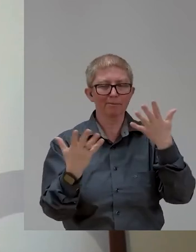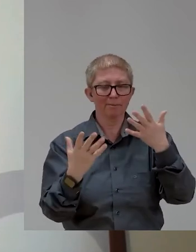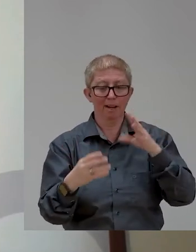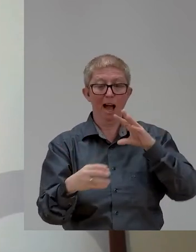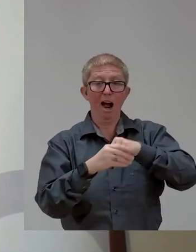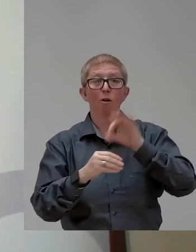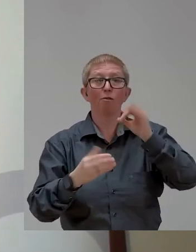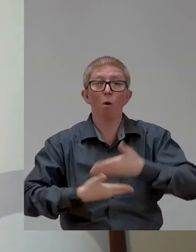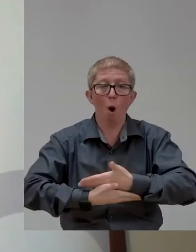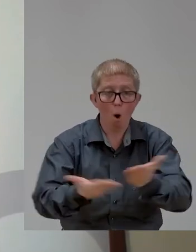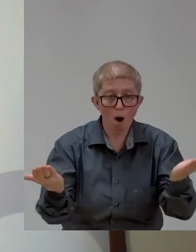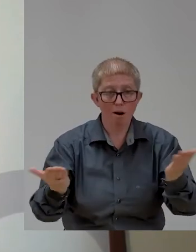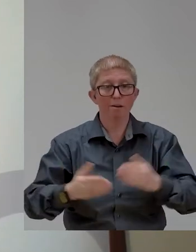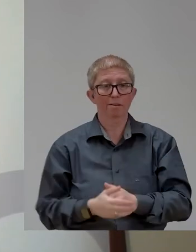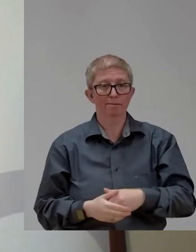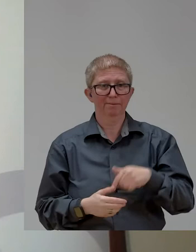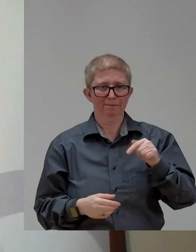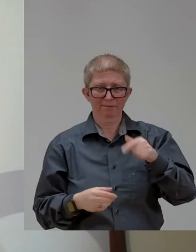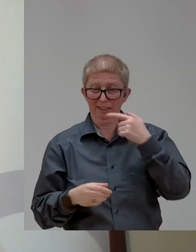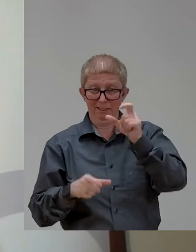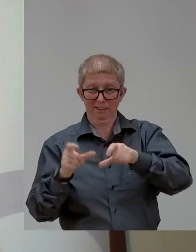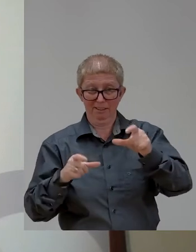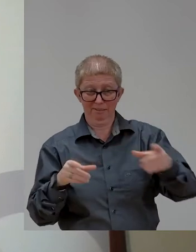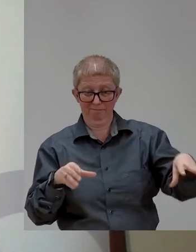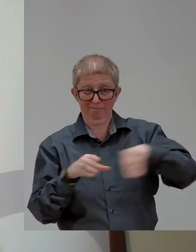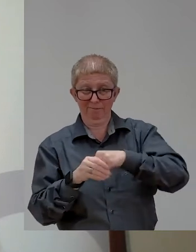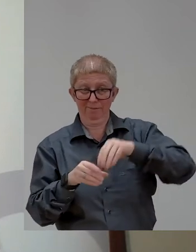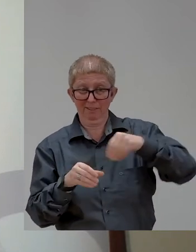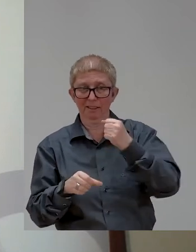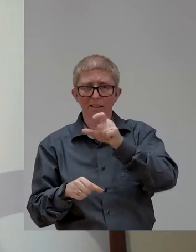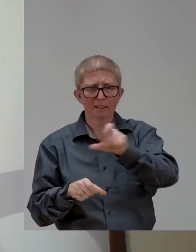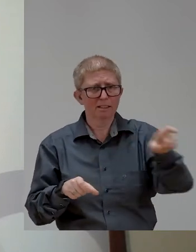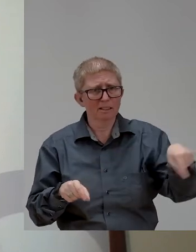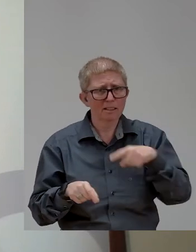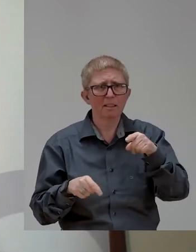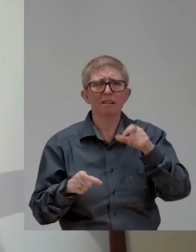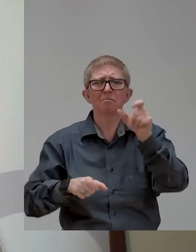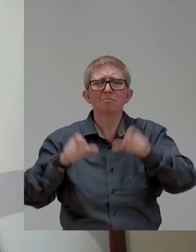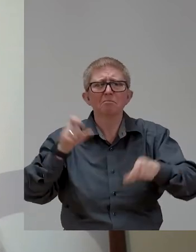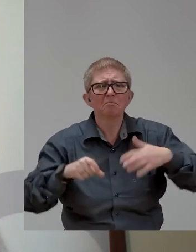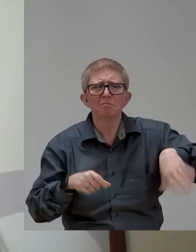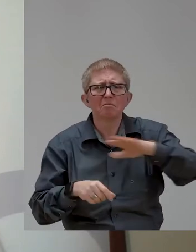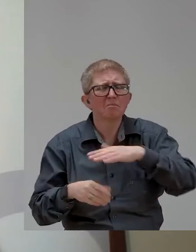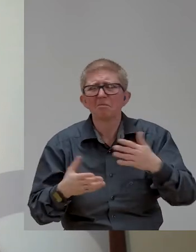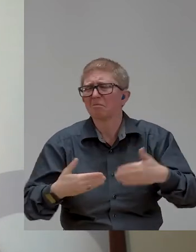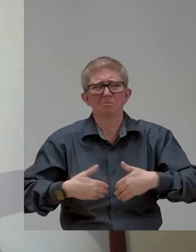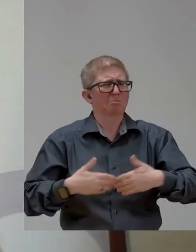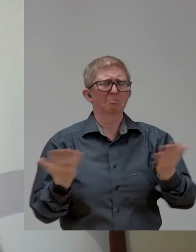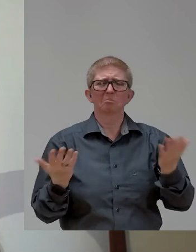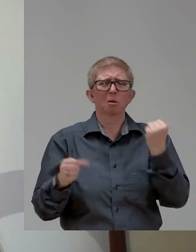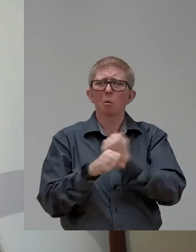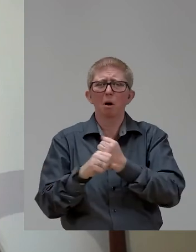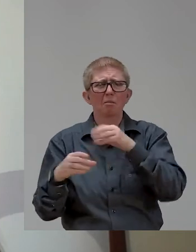employment of people with disabilities is possible in all kinds of industry when we are able to provide the appropriate